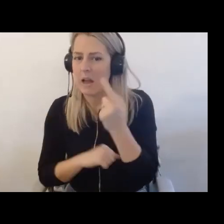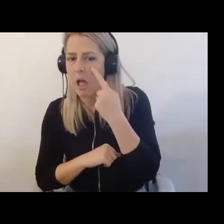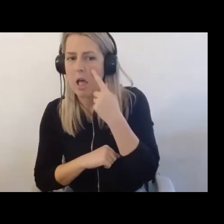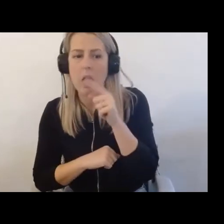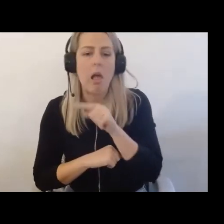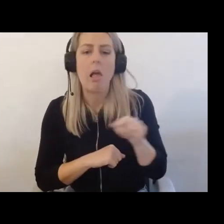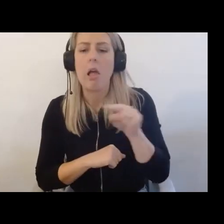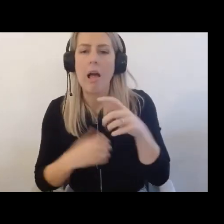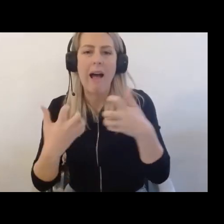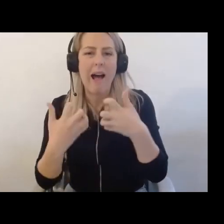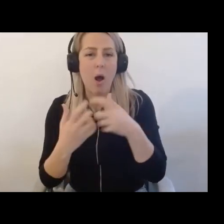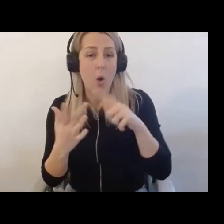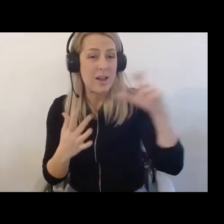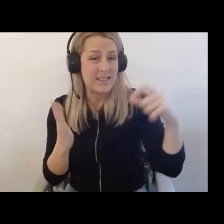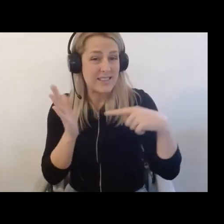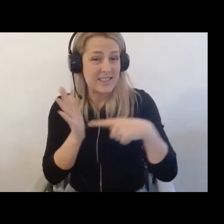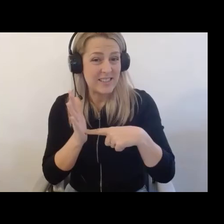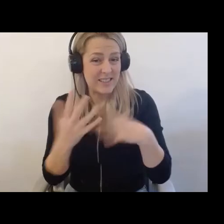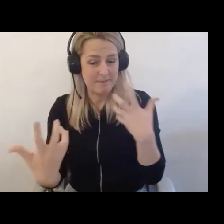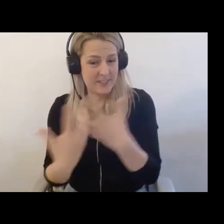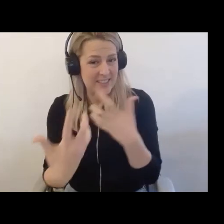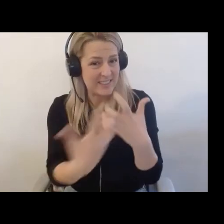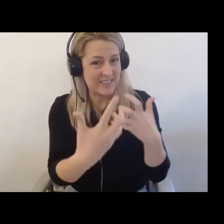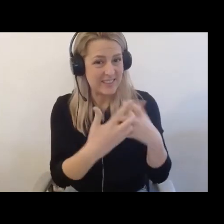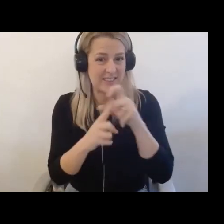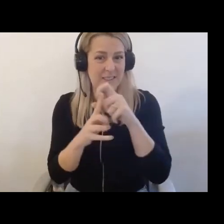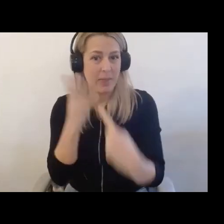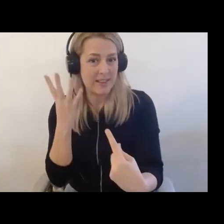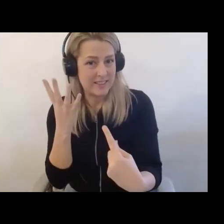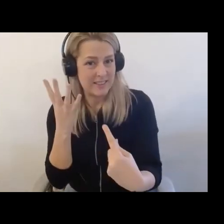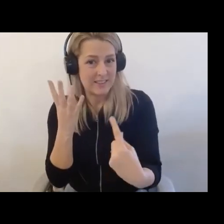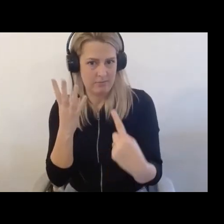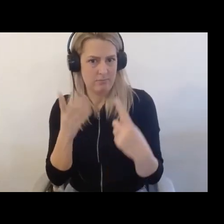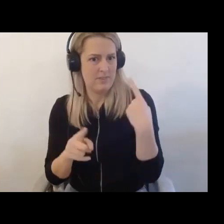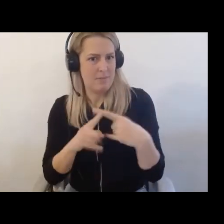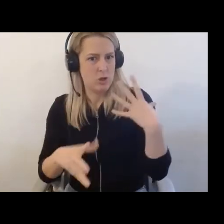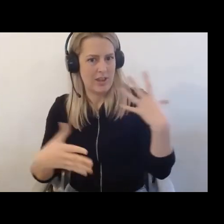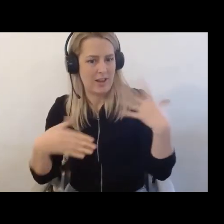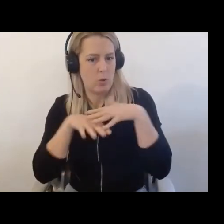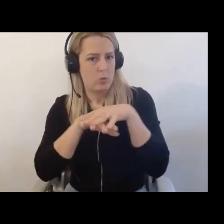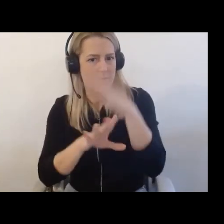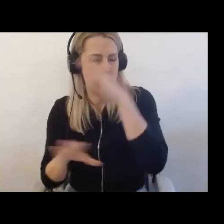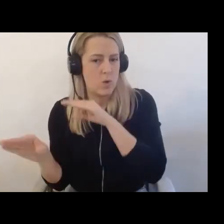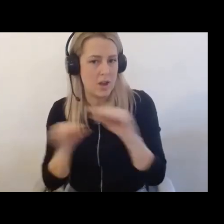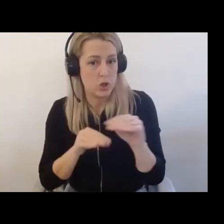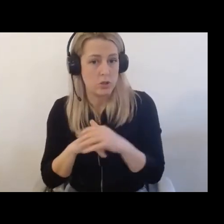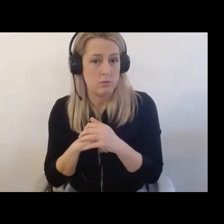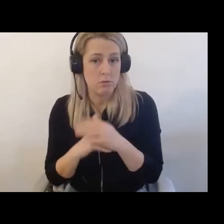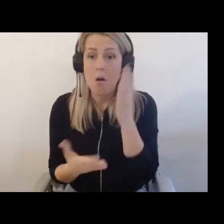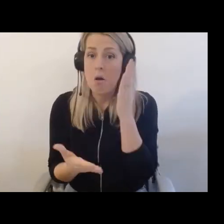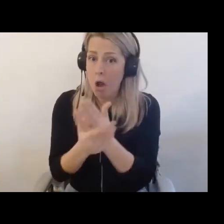ICT for disability inclusive education. And we've seen the successes,